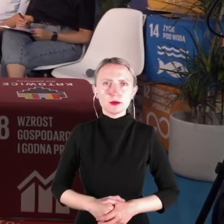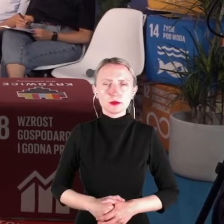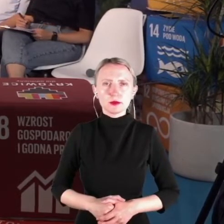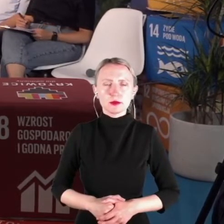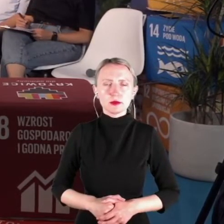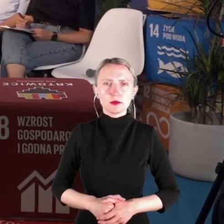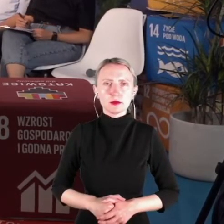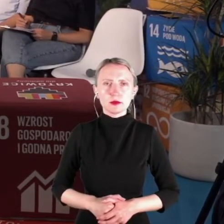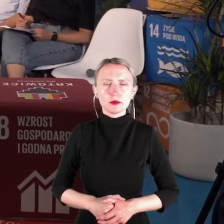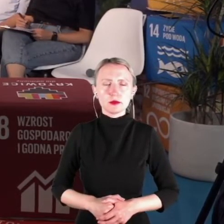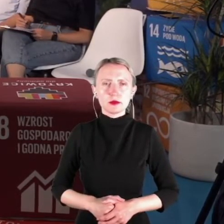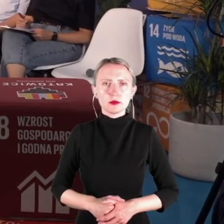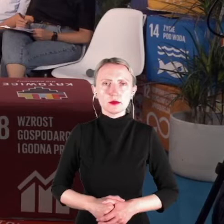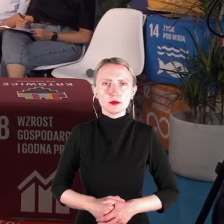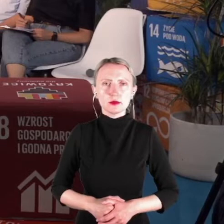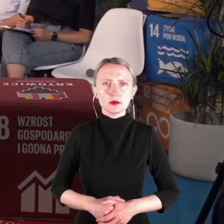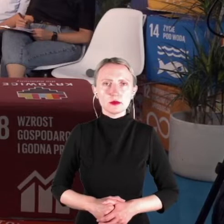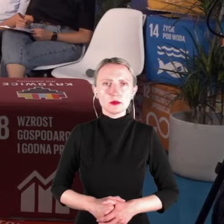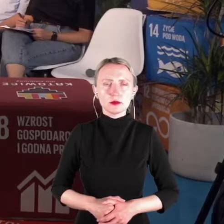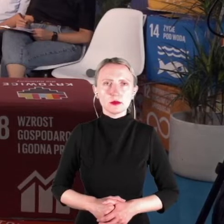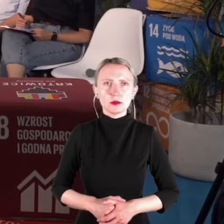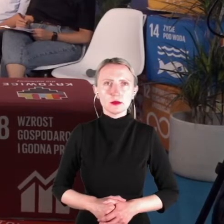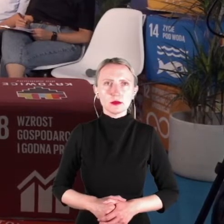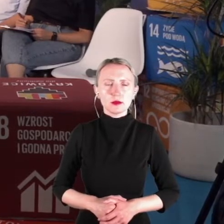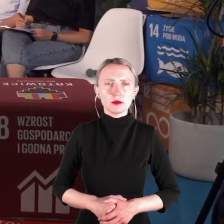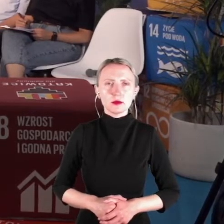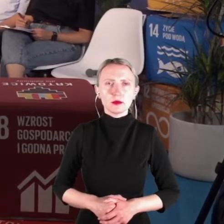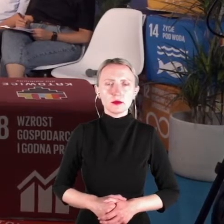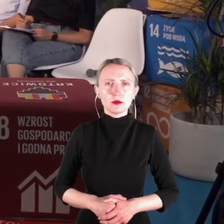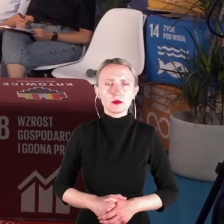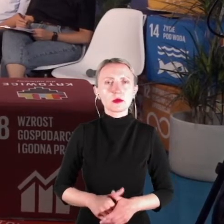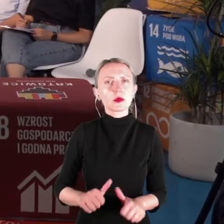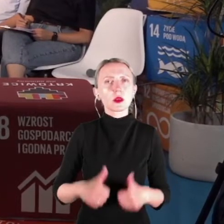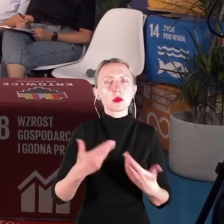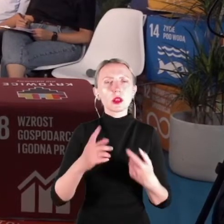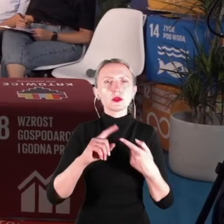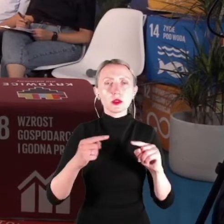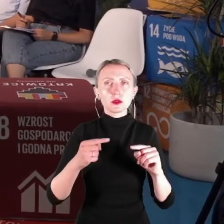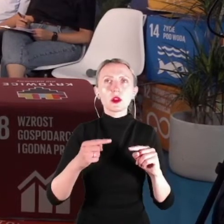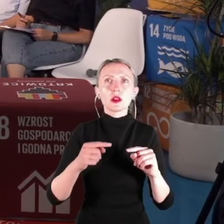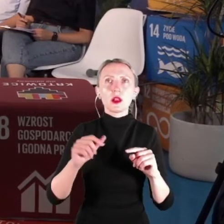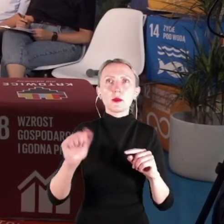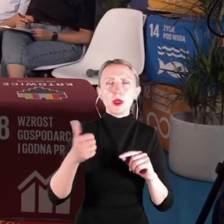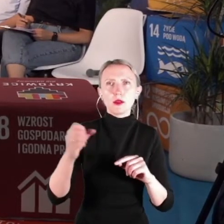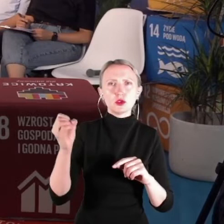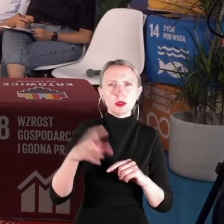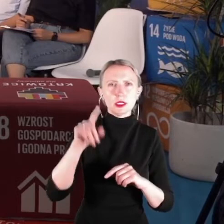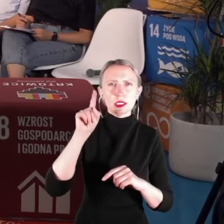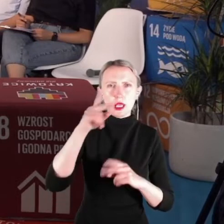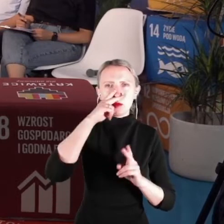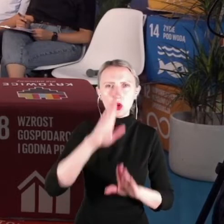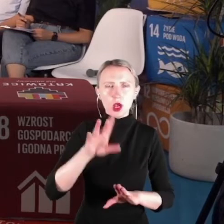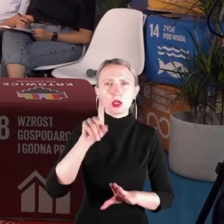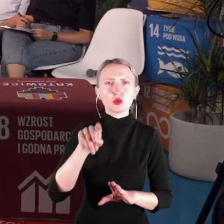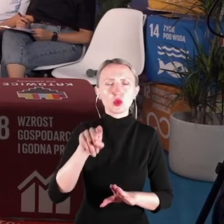wider context. So just kind of coming back to the first slide, it is kind of counterintuitive provocation maybe a little bit that I